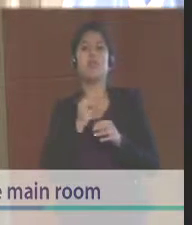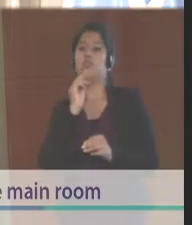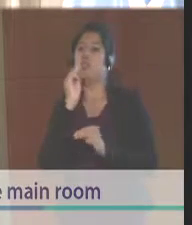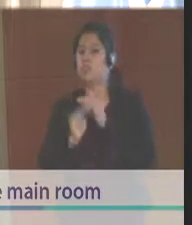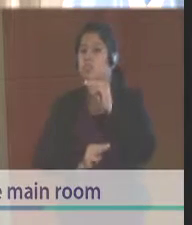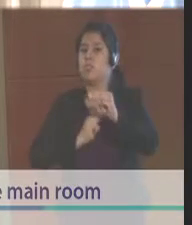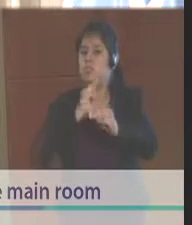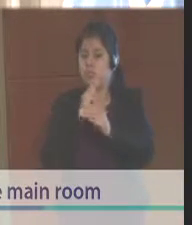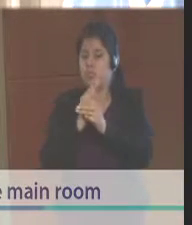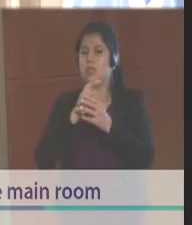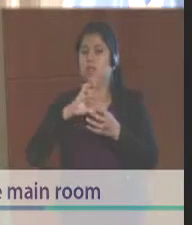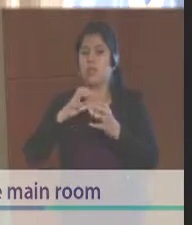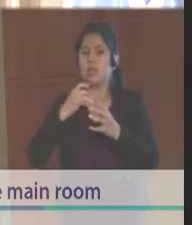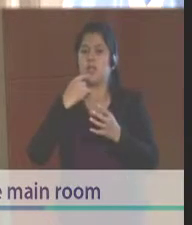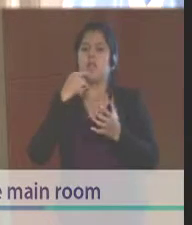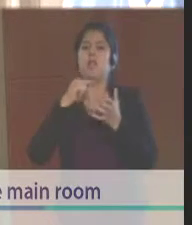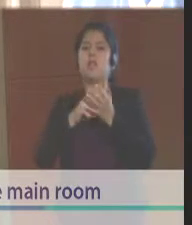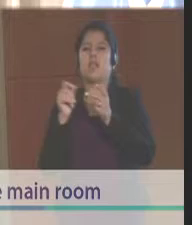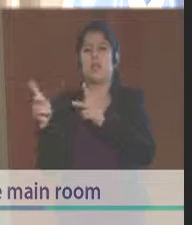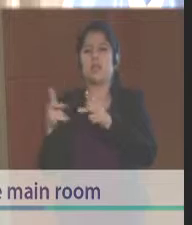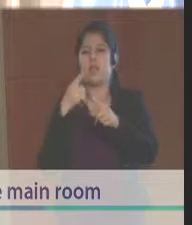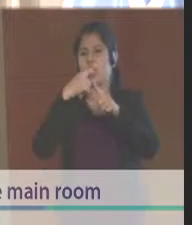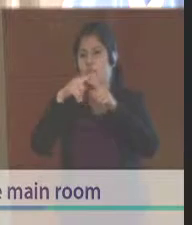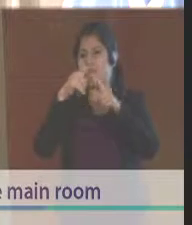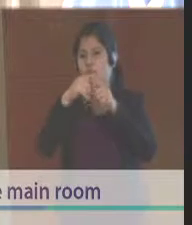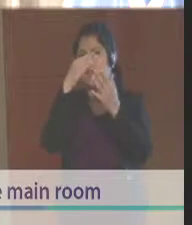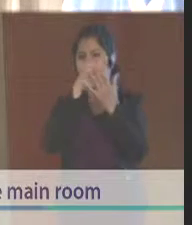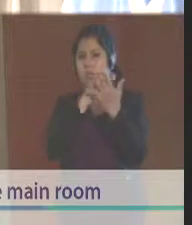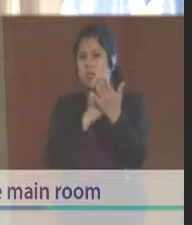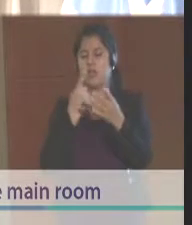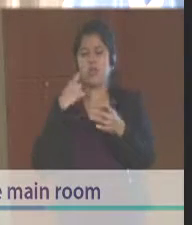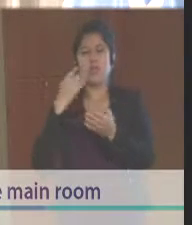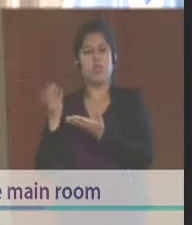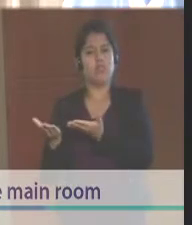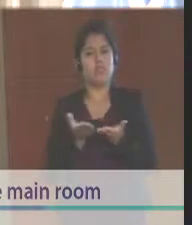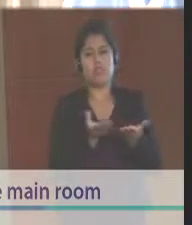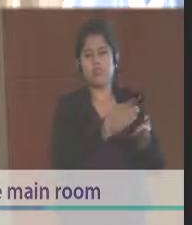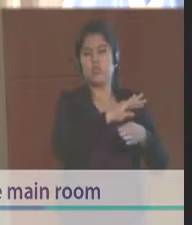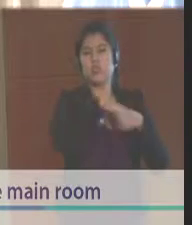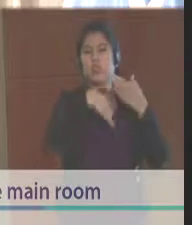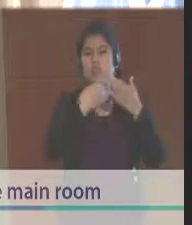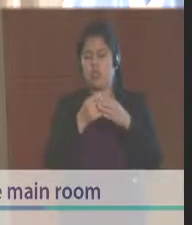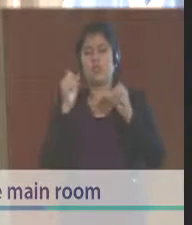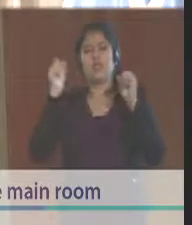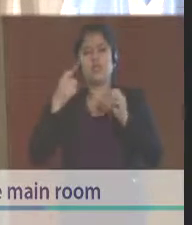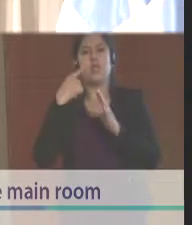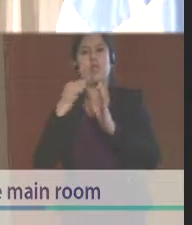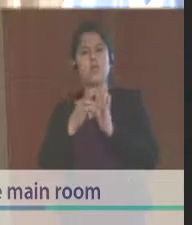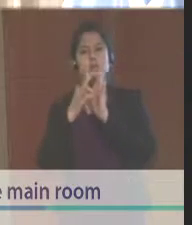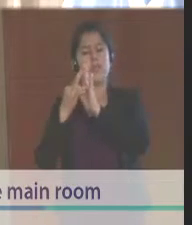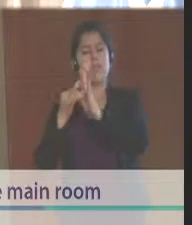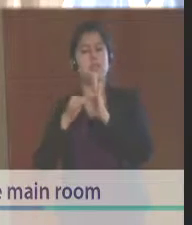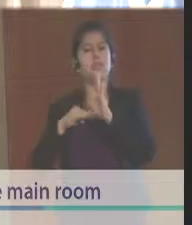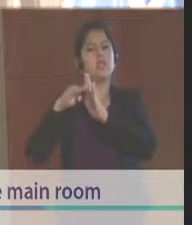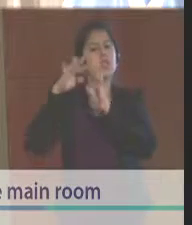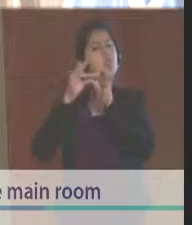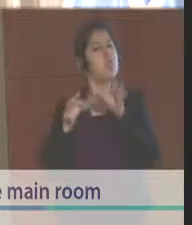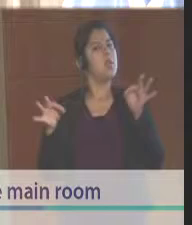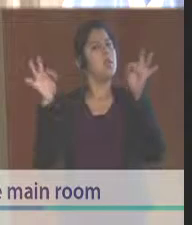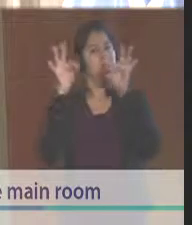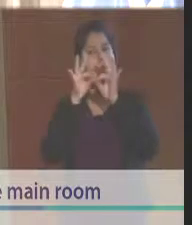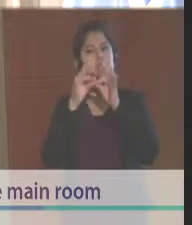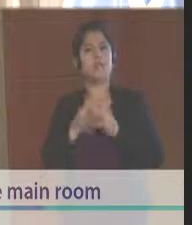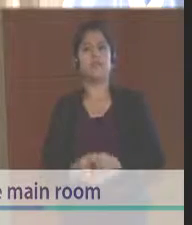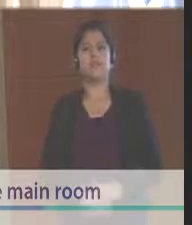and multisectorial issues, the capacities and resources available still